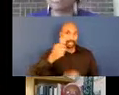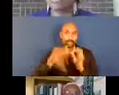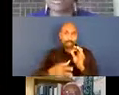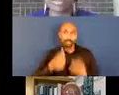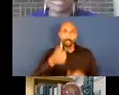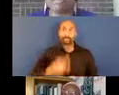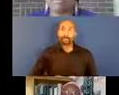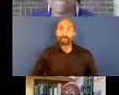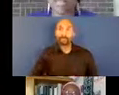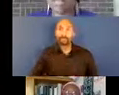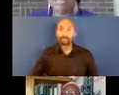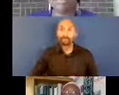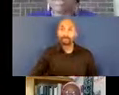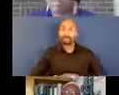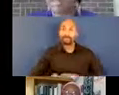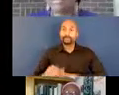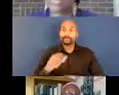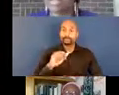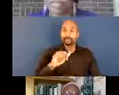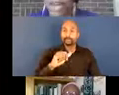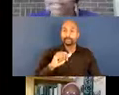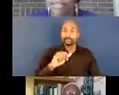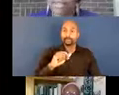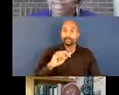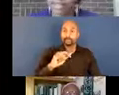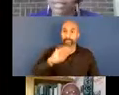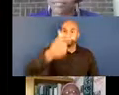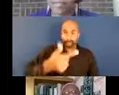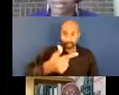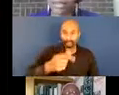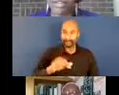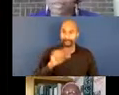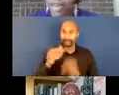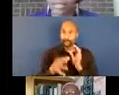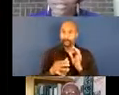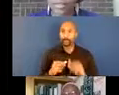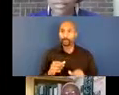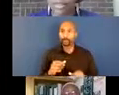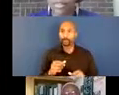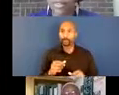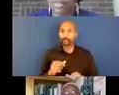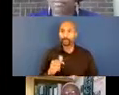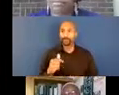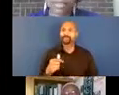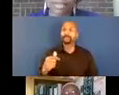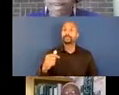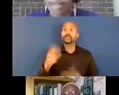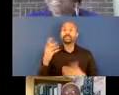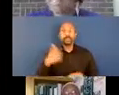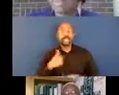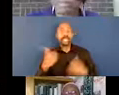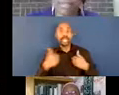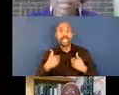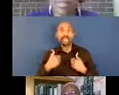American University that include the following interactions. Interactions with Melissa Becker